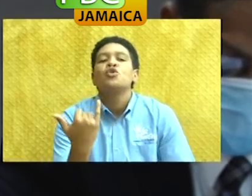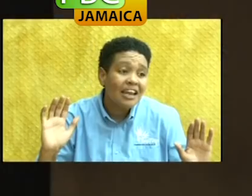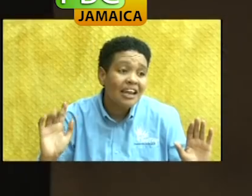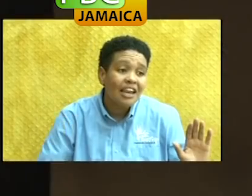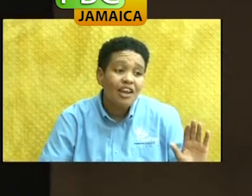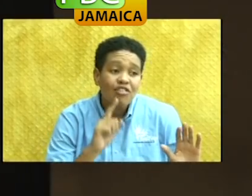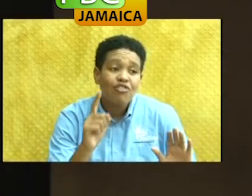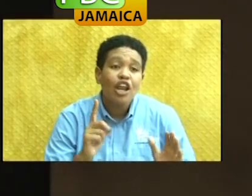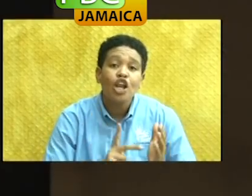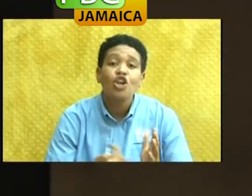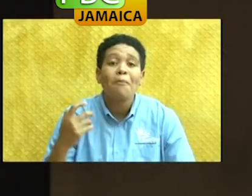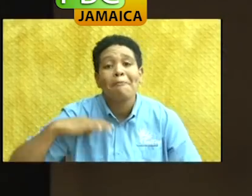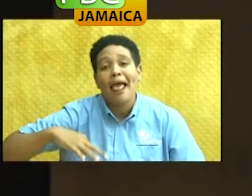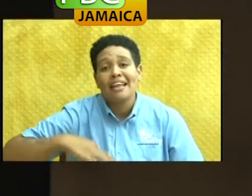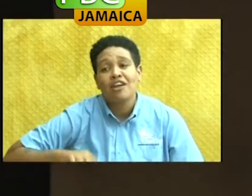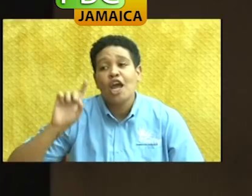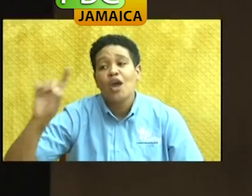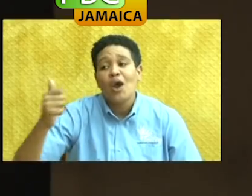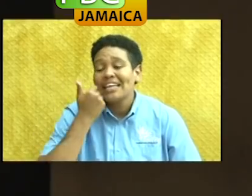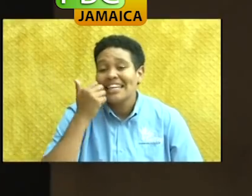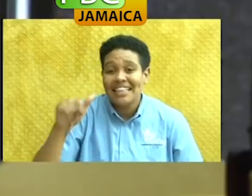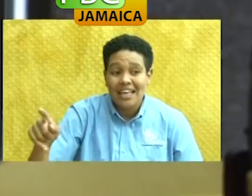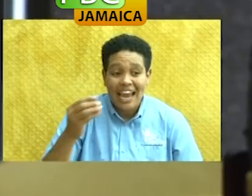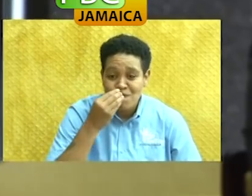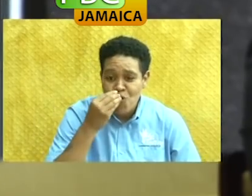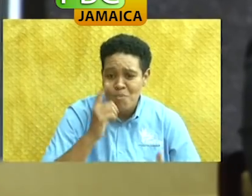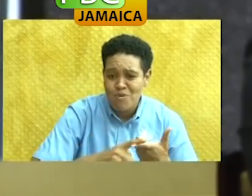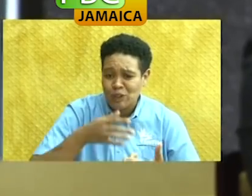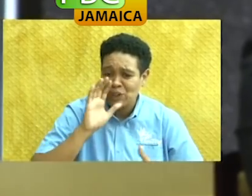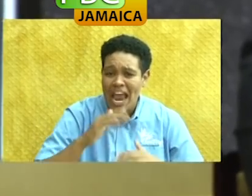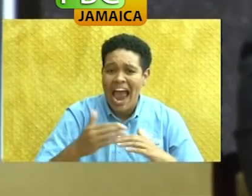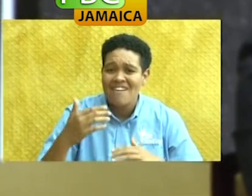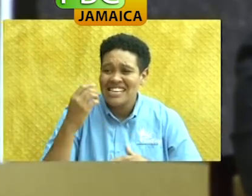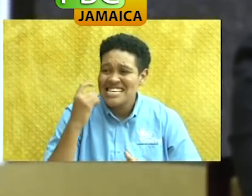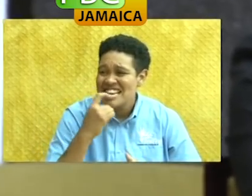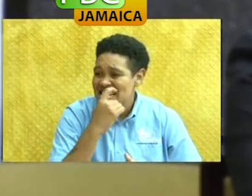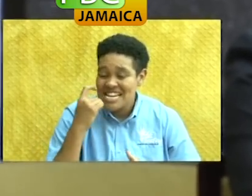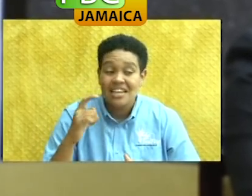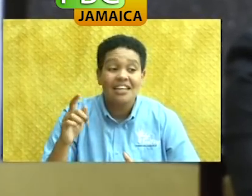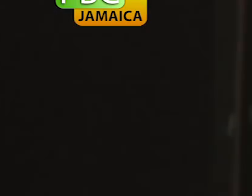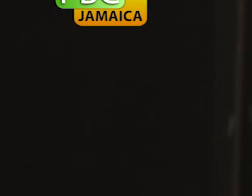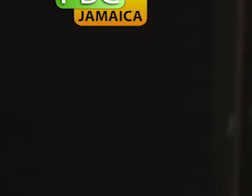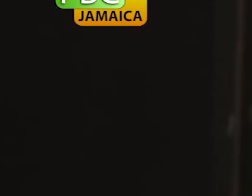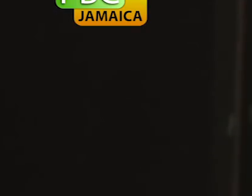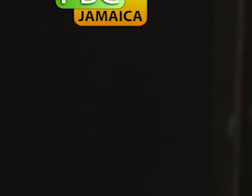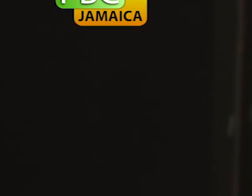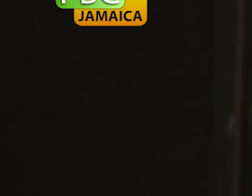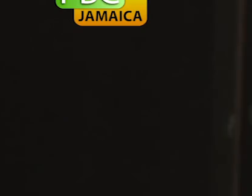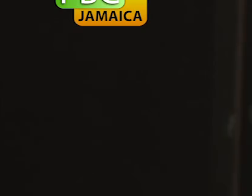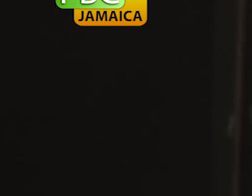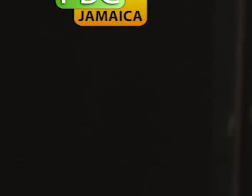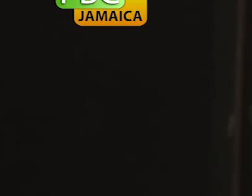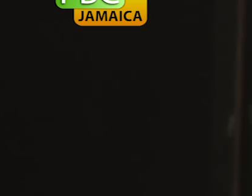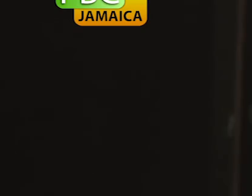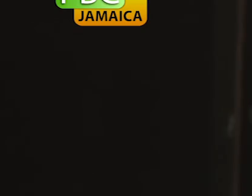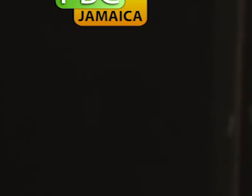MPs as mandated by former Prime Minister Bruce Golding. It has the task of monitoring spending by all government